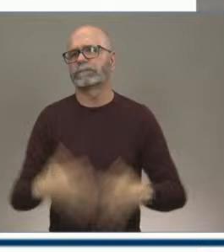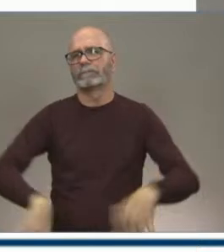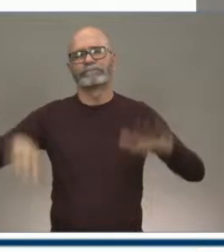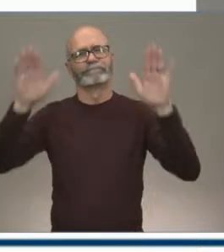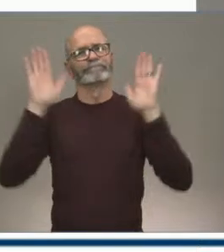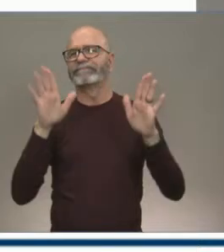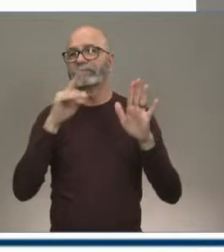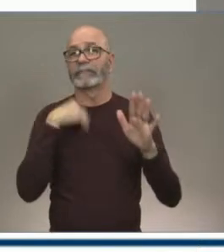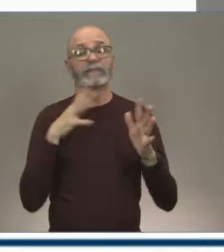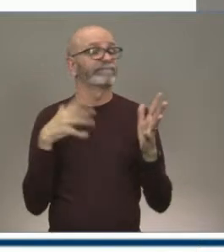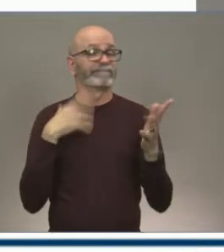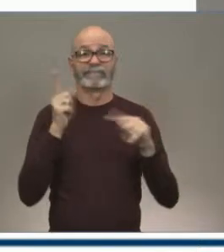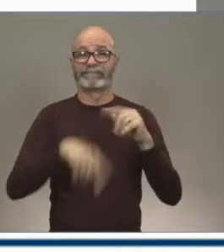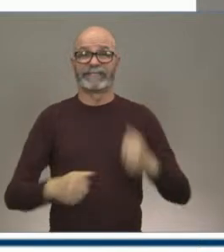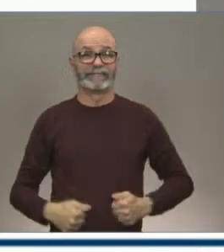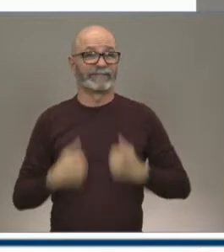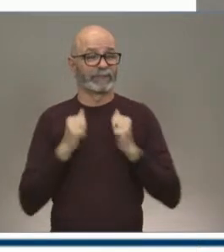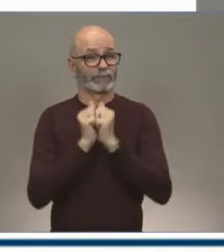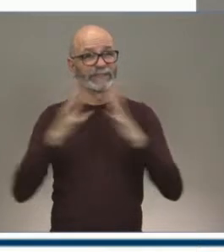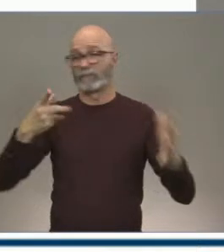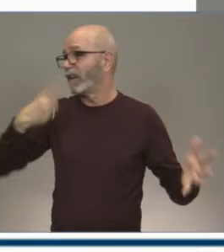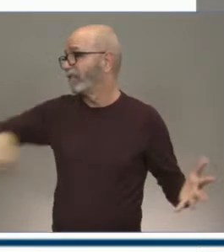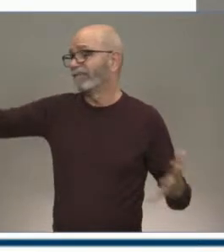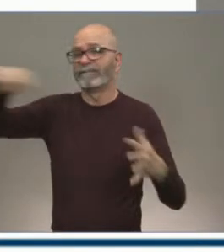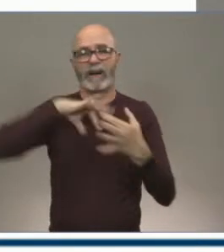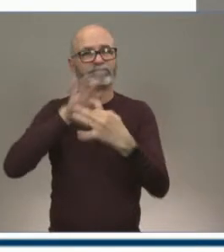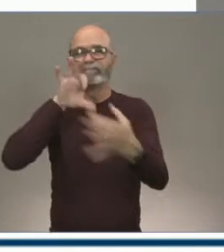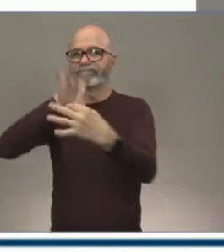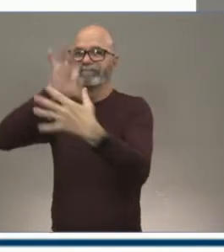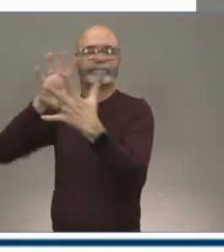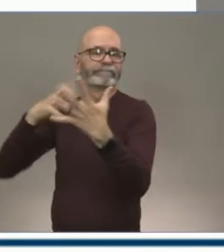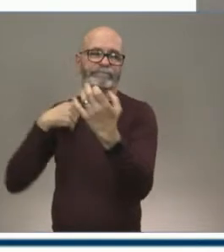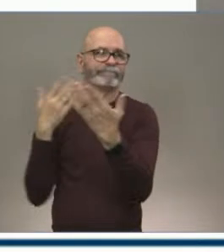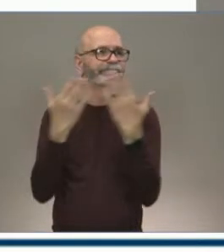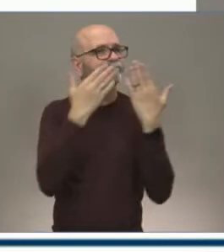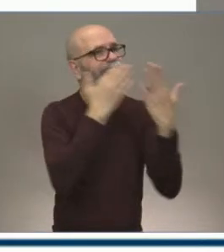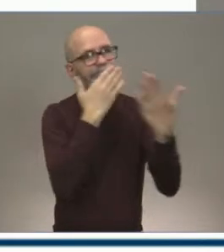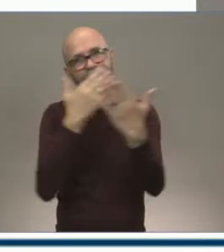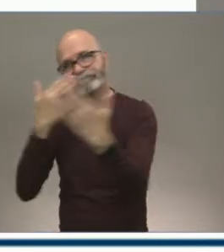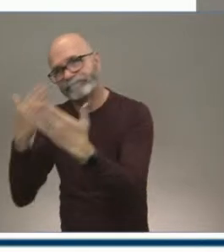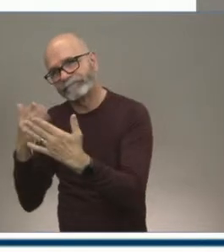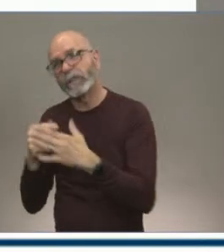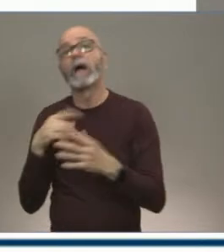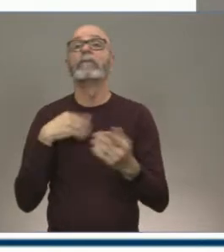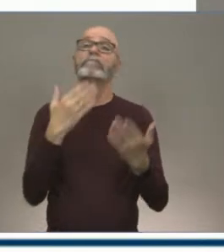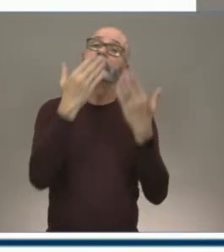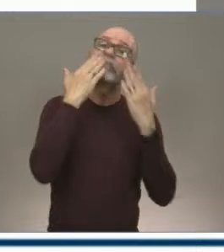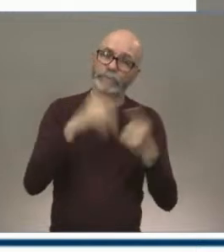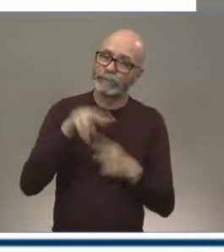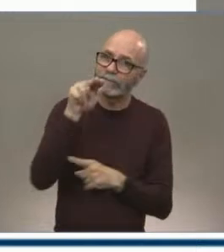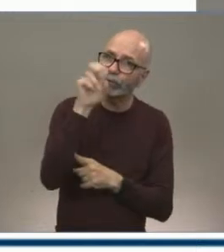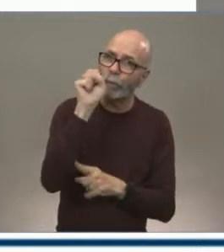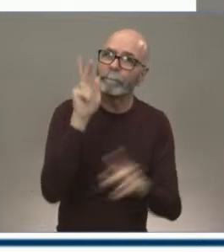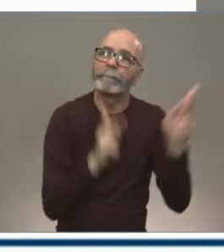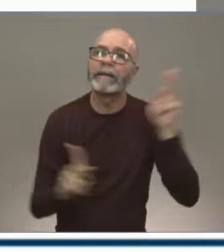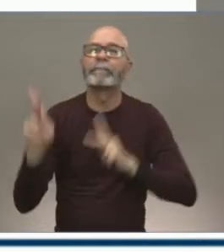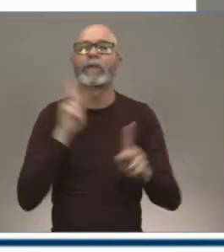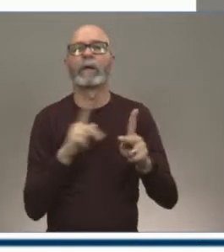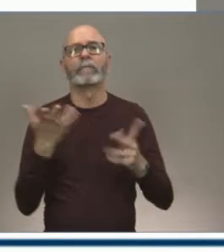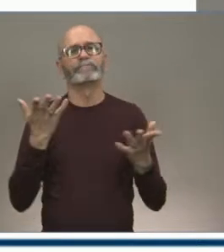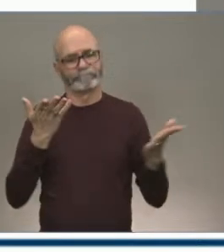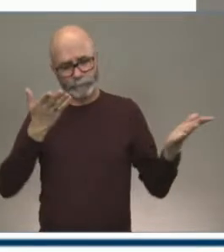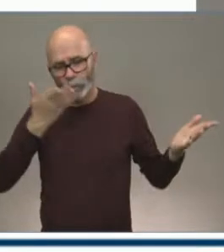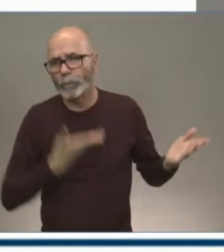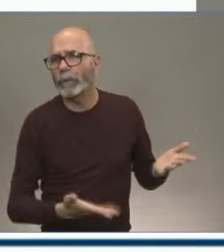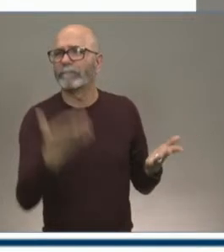possible without each of you, so thank you. I also want to thank Nova Scotians. You have continued to welcome us into your lives by tuning into